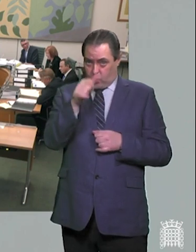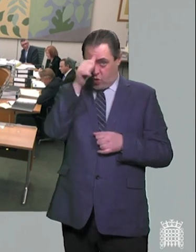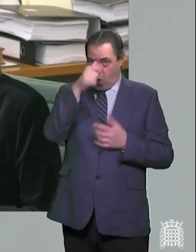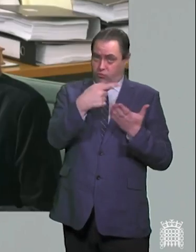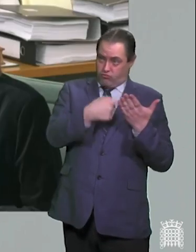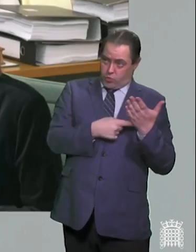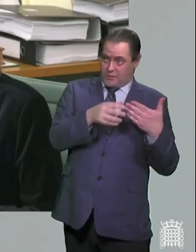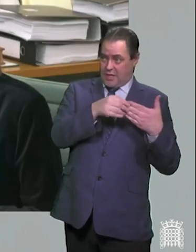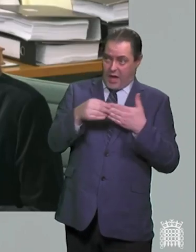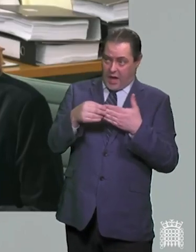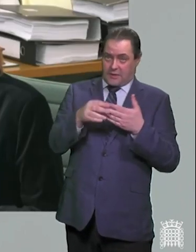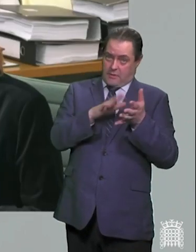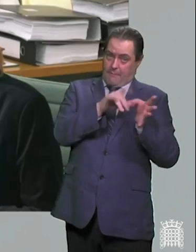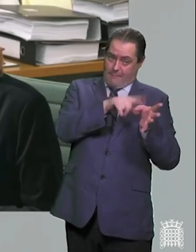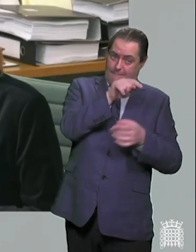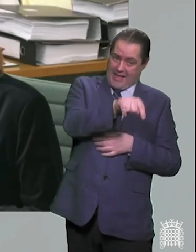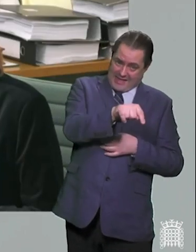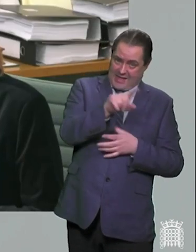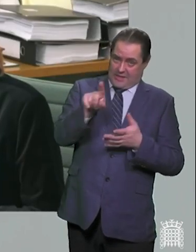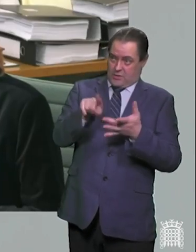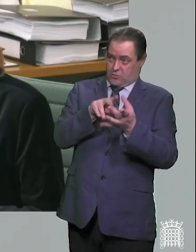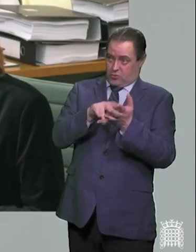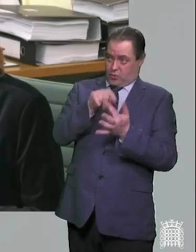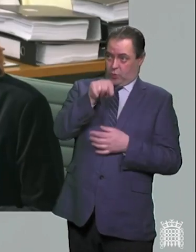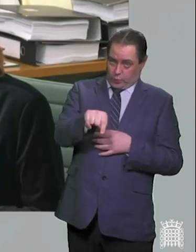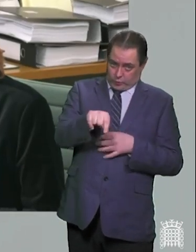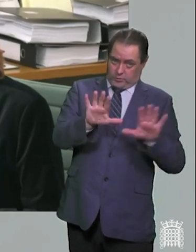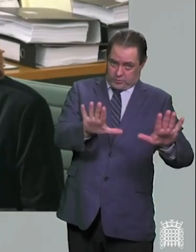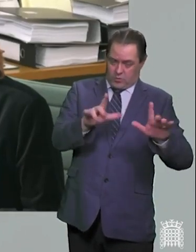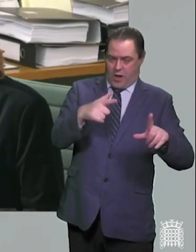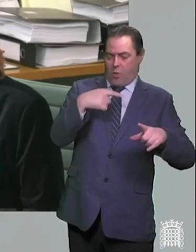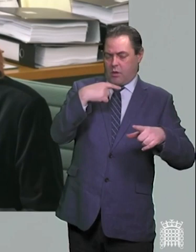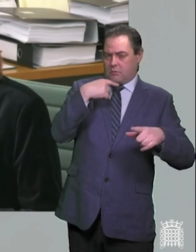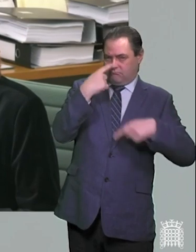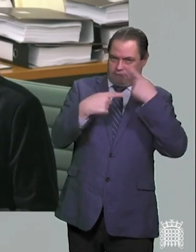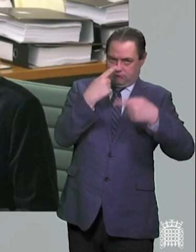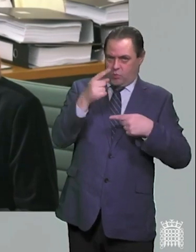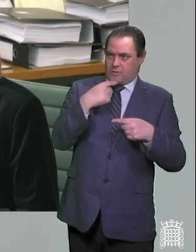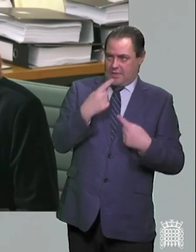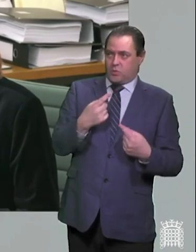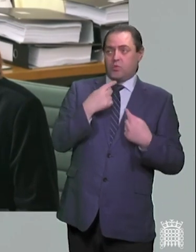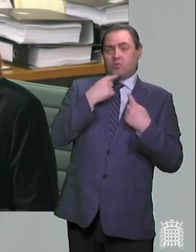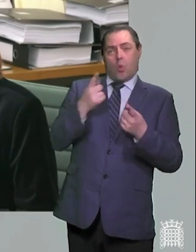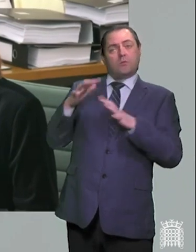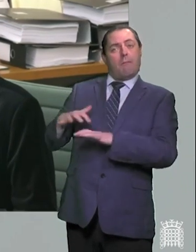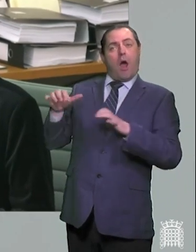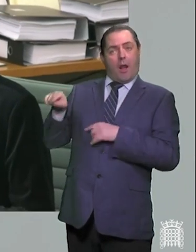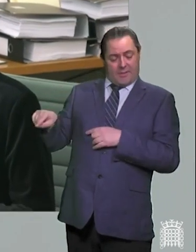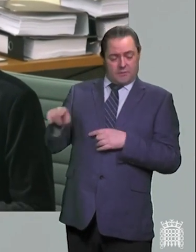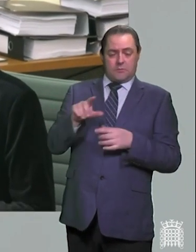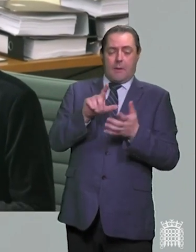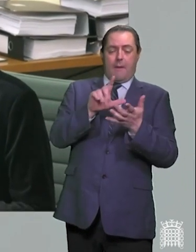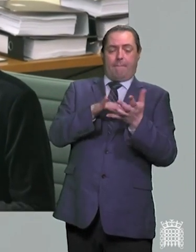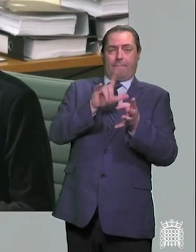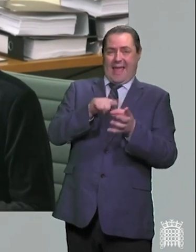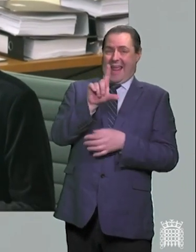and guidance in place at the time by reminding ourselves of what you're telling the country? You told the House of Commons on the 11th